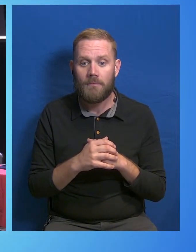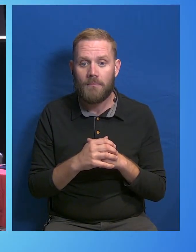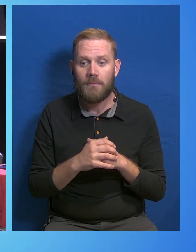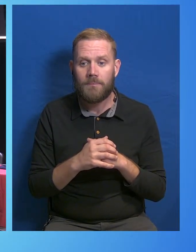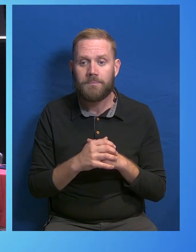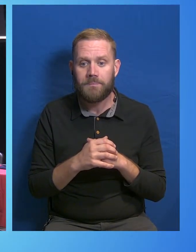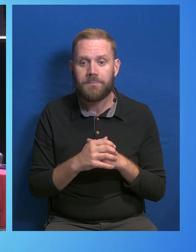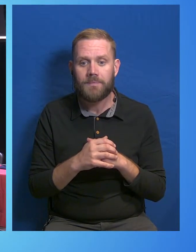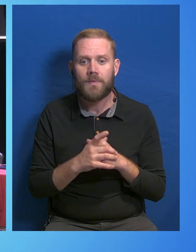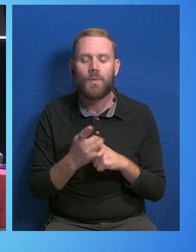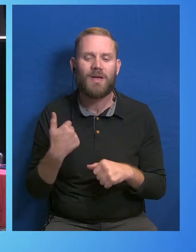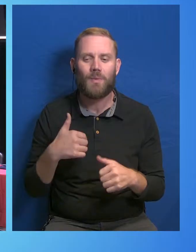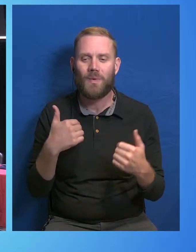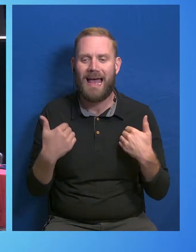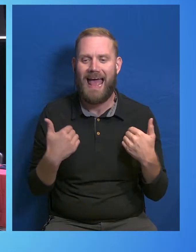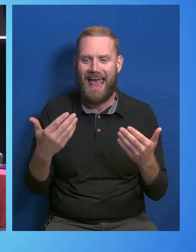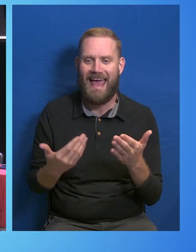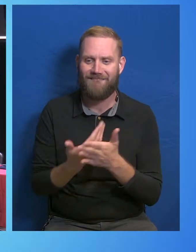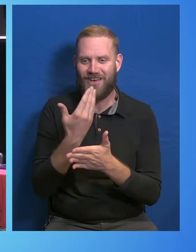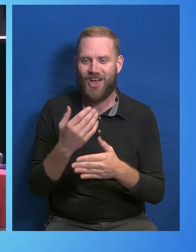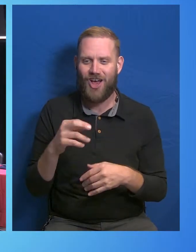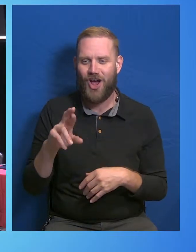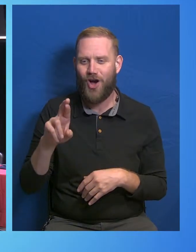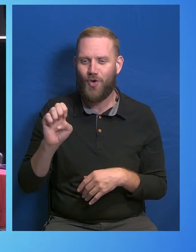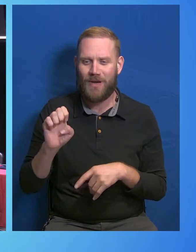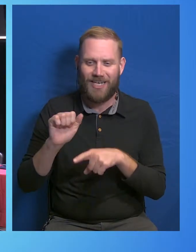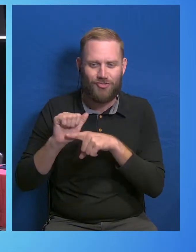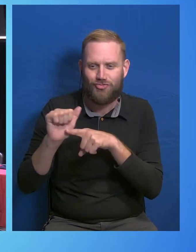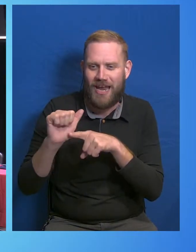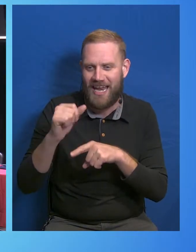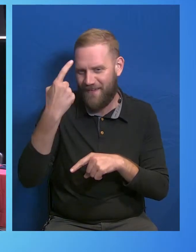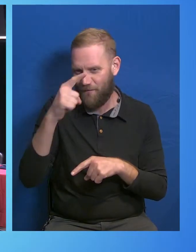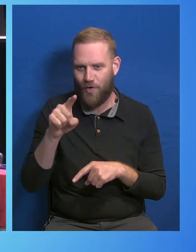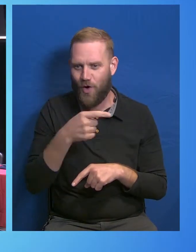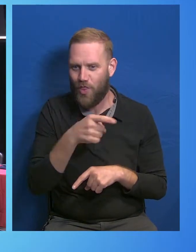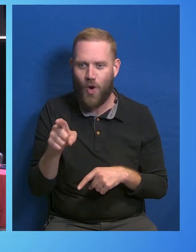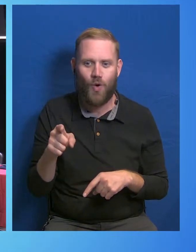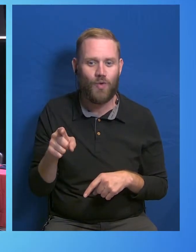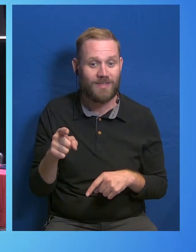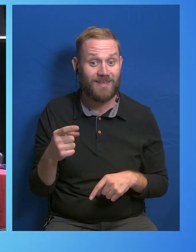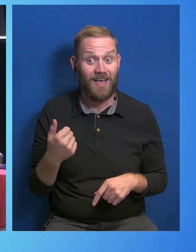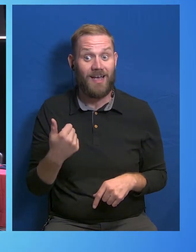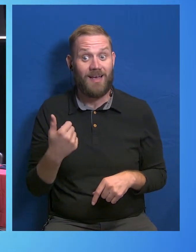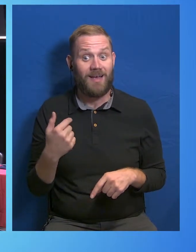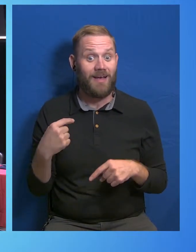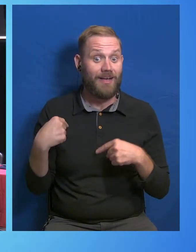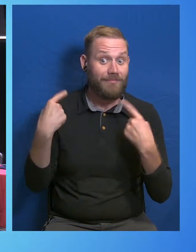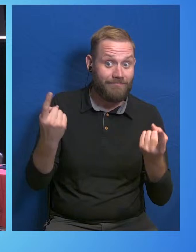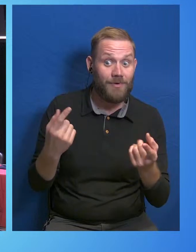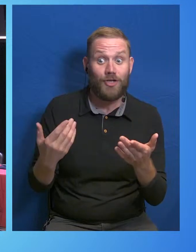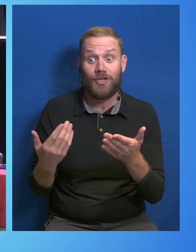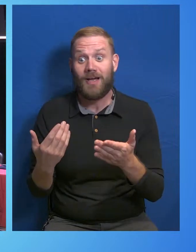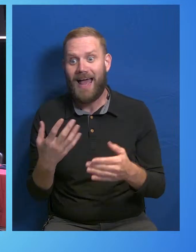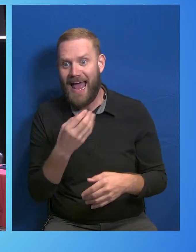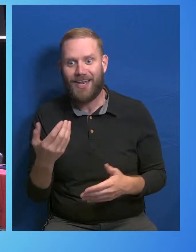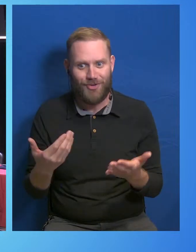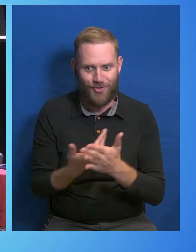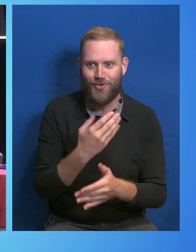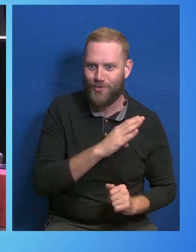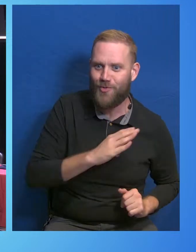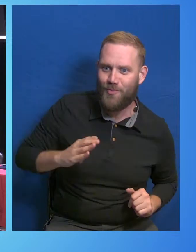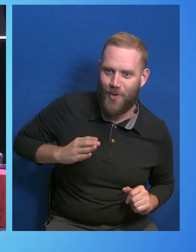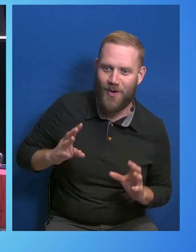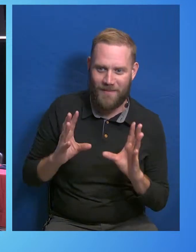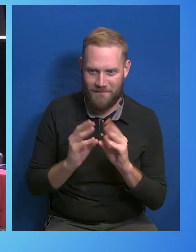we will have a refresher for us and also for new board members to understand exactly where we